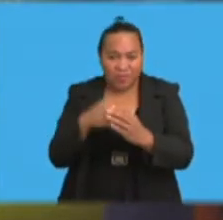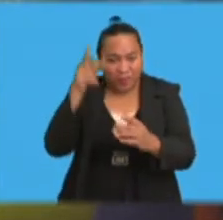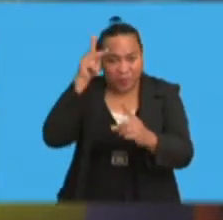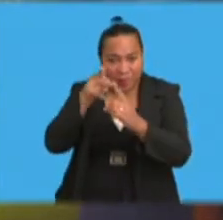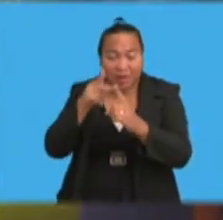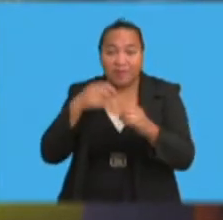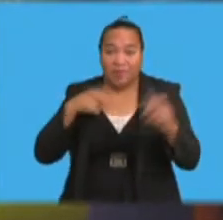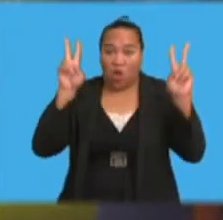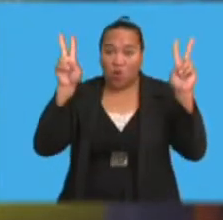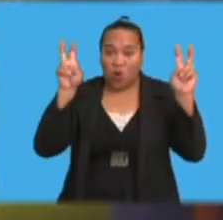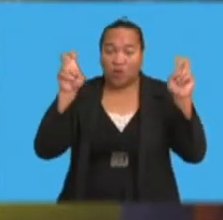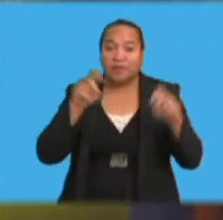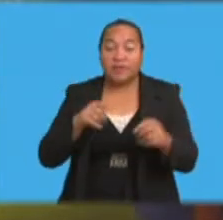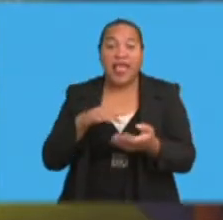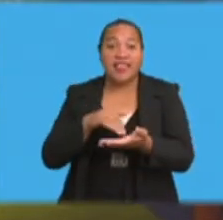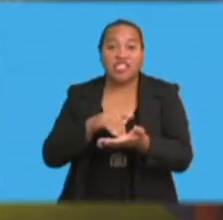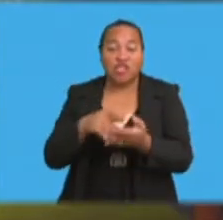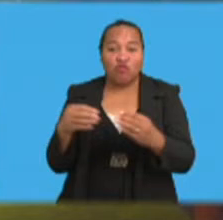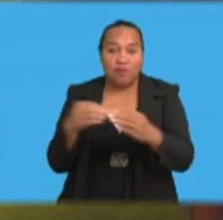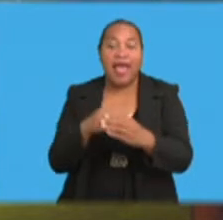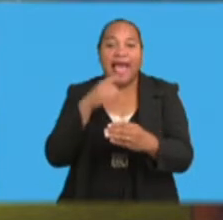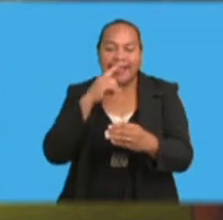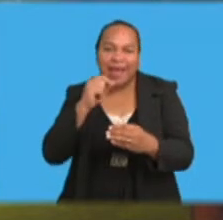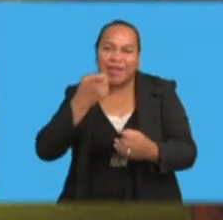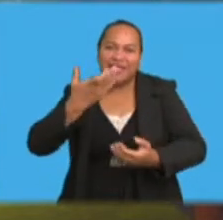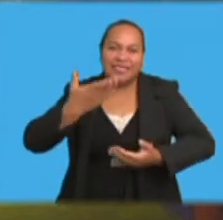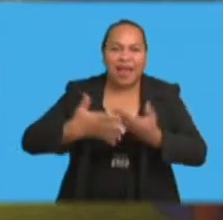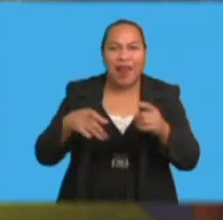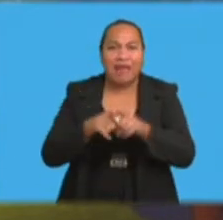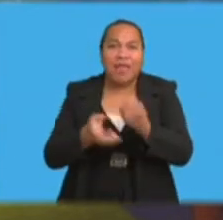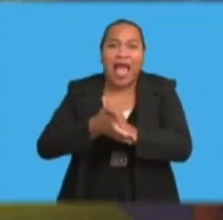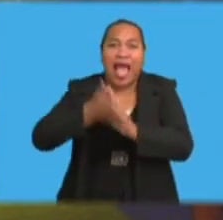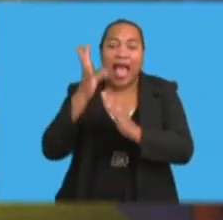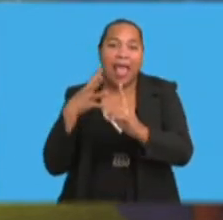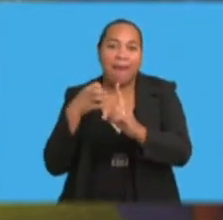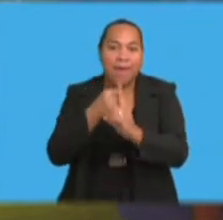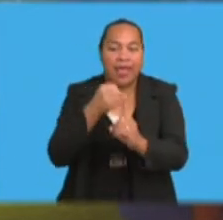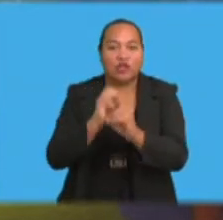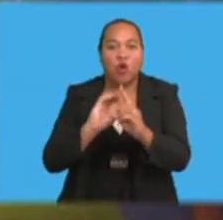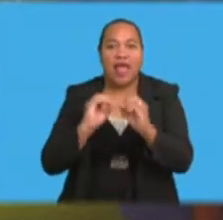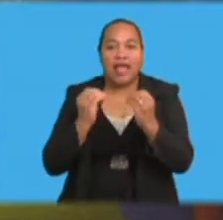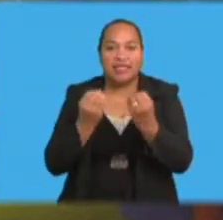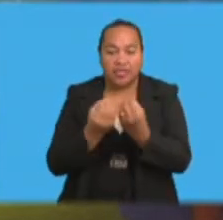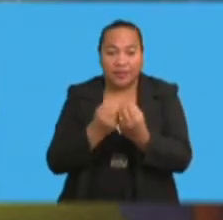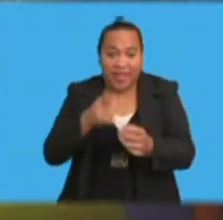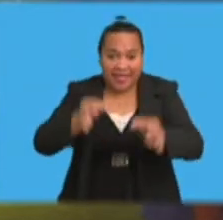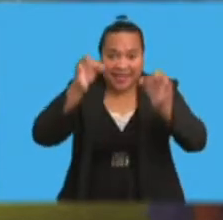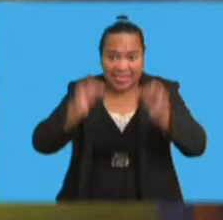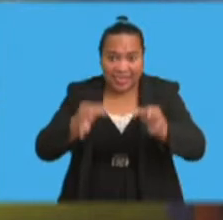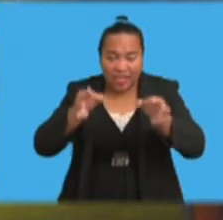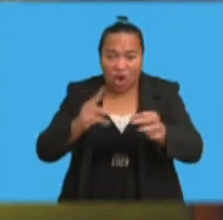and I quote, "The central bank can be described as a high-impact organization. Its decisions